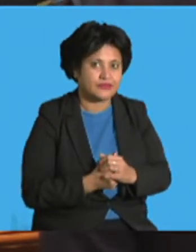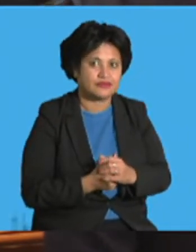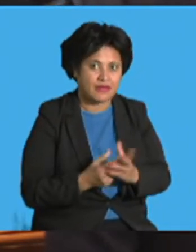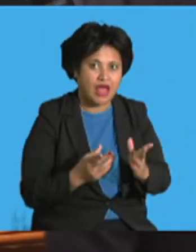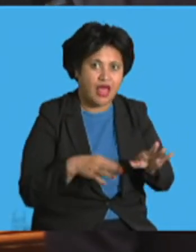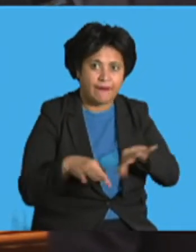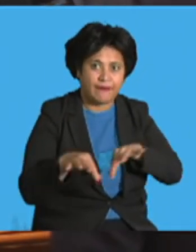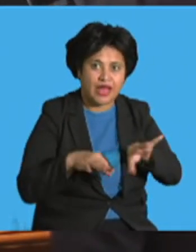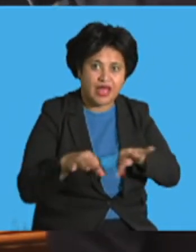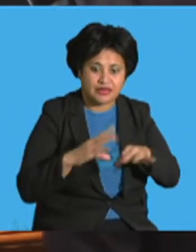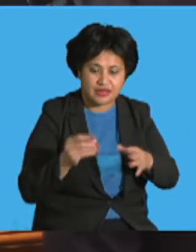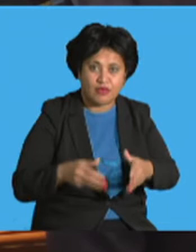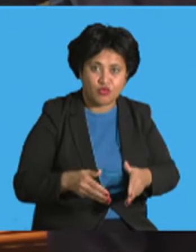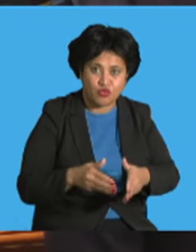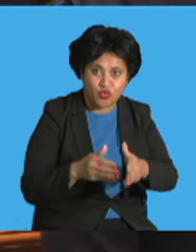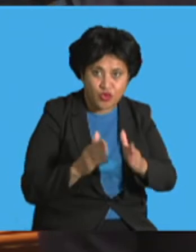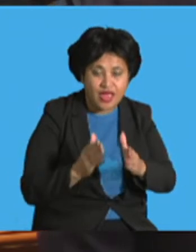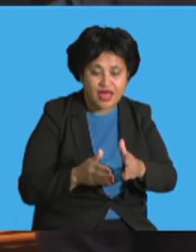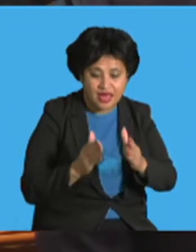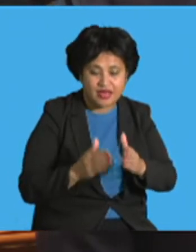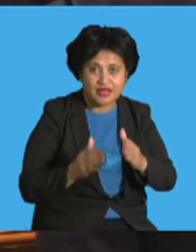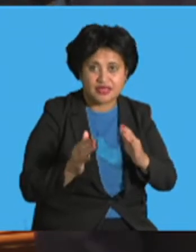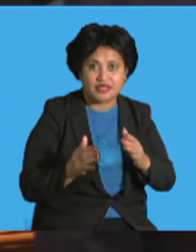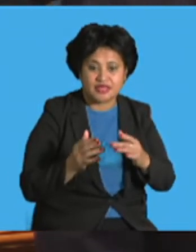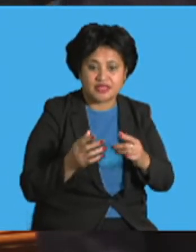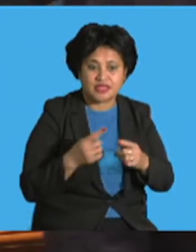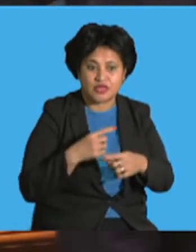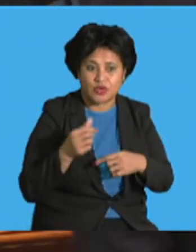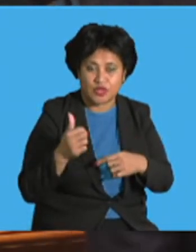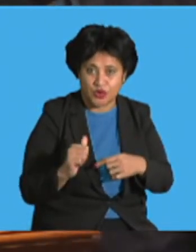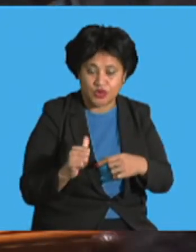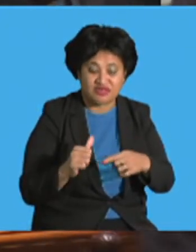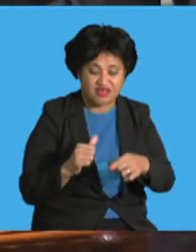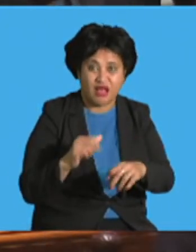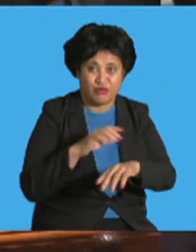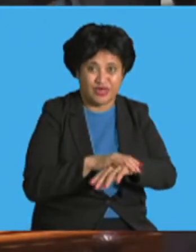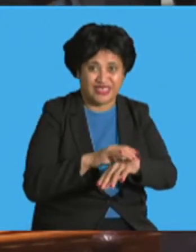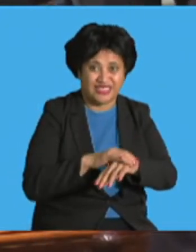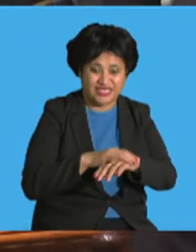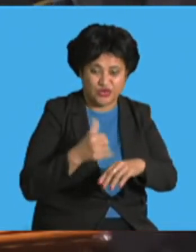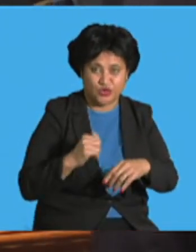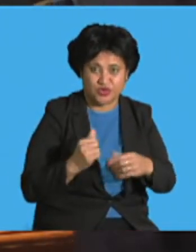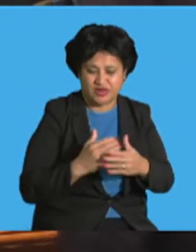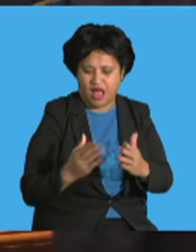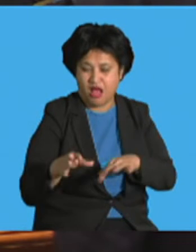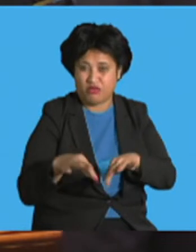strategies and the activities undertaken by the Fiji Police Force in order to address